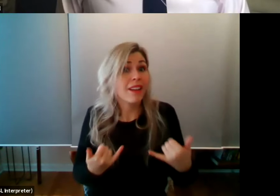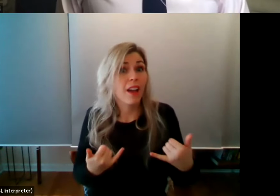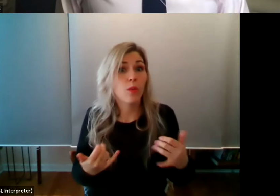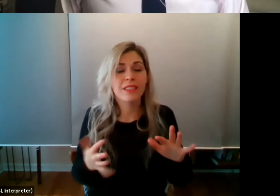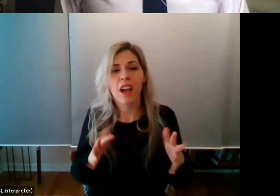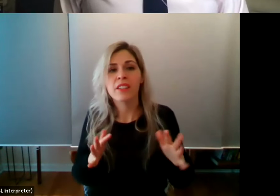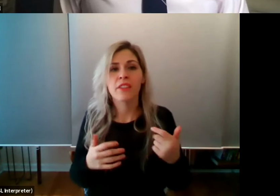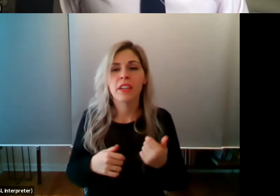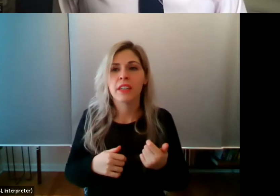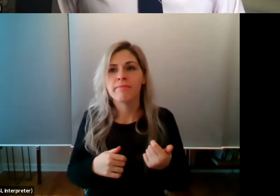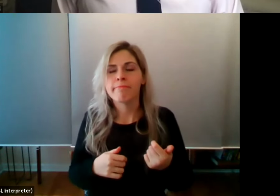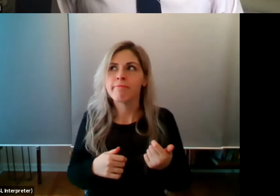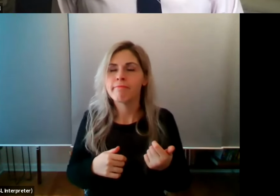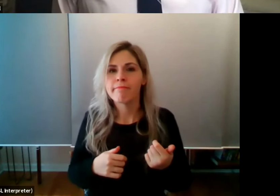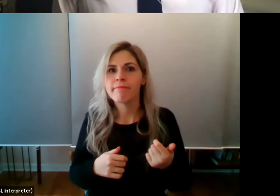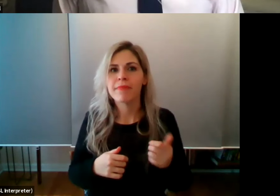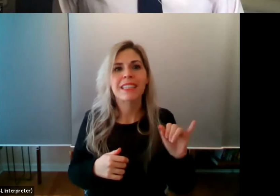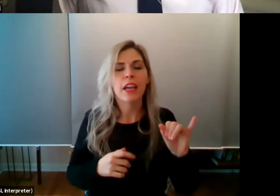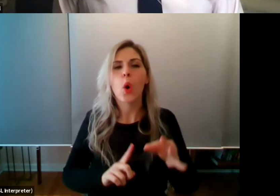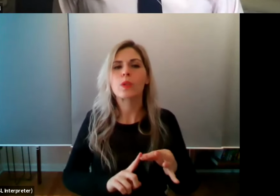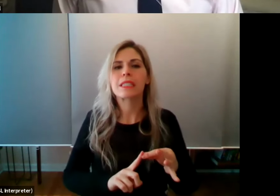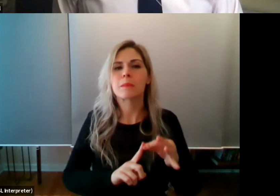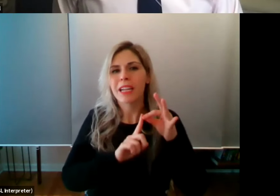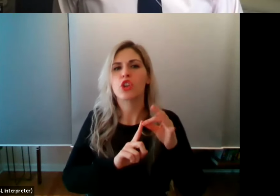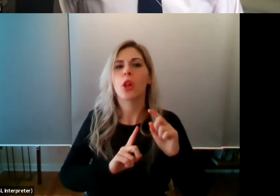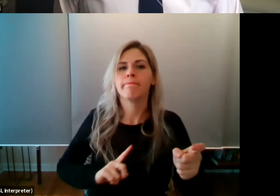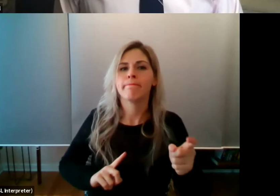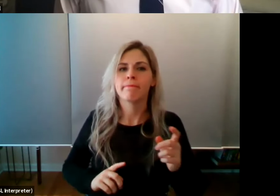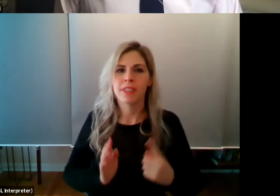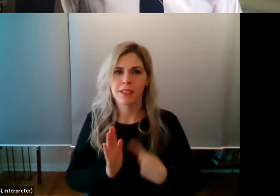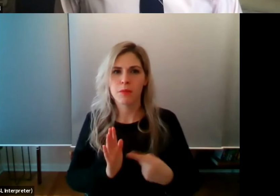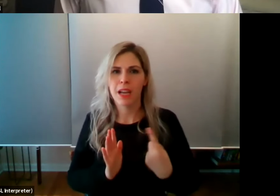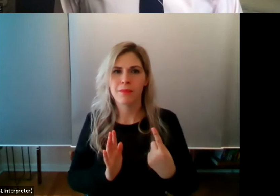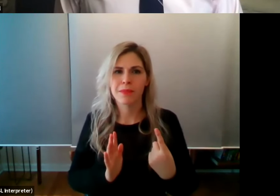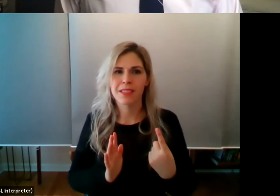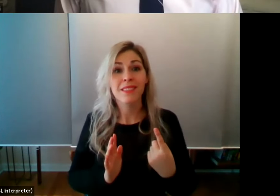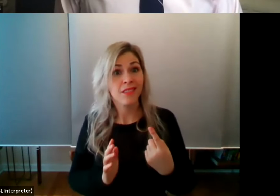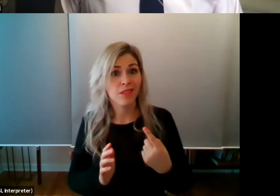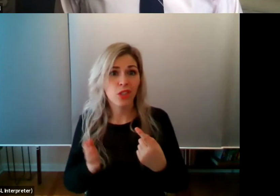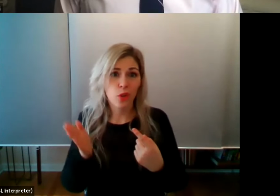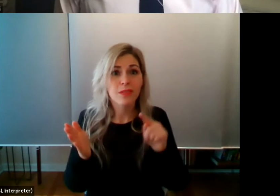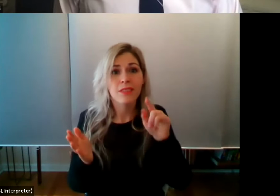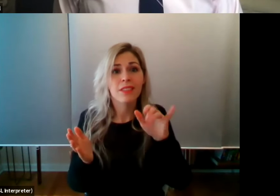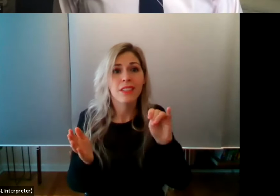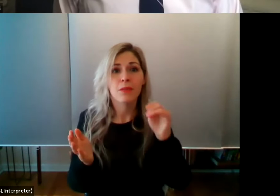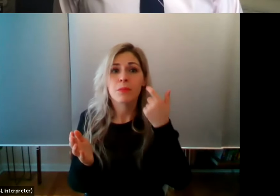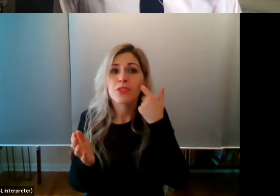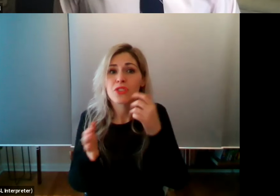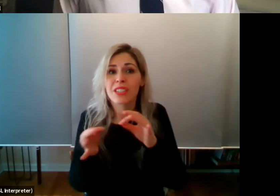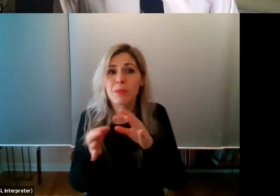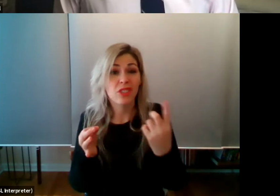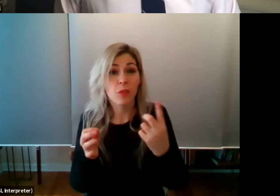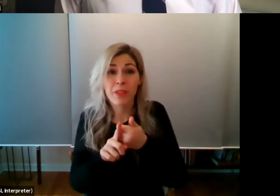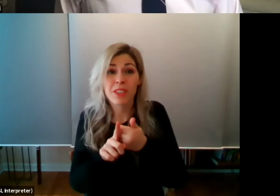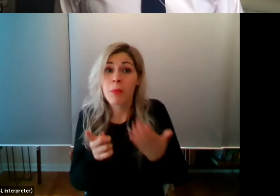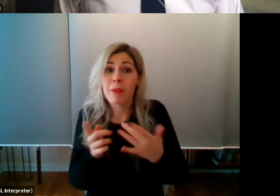of something that's seen as special treatment a lot of the times, especially like Tim was saying, when someone doesn't necessarily want to